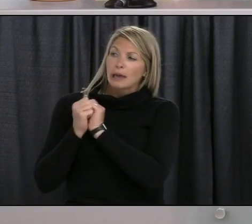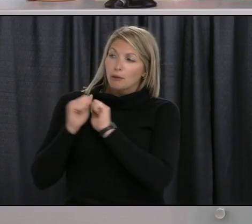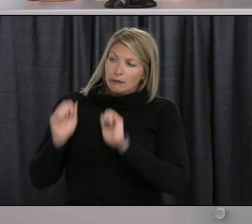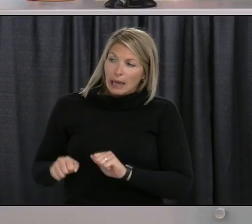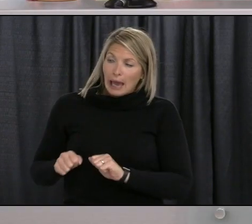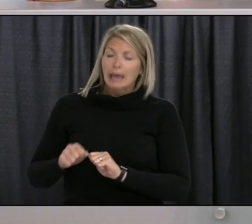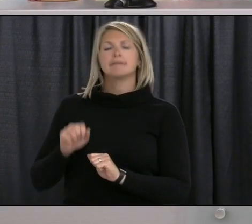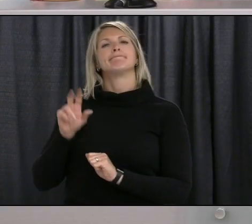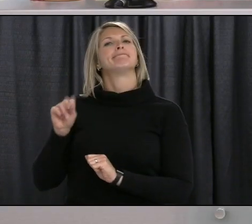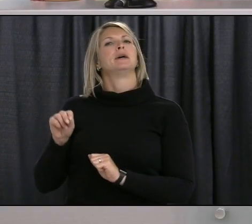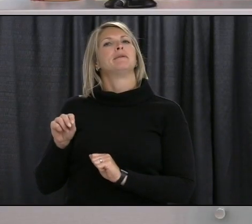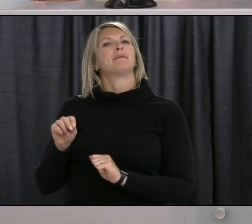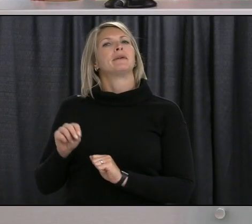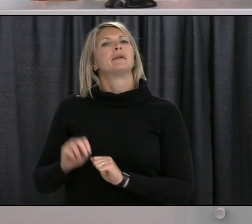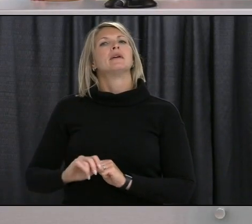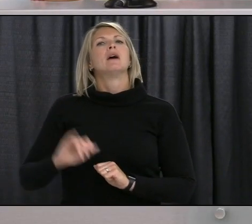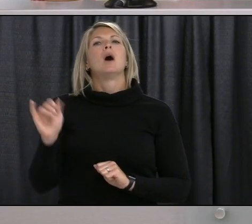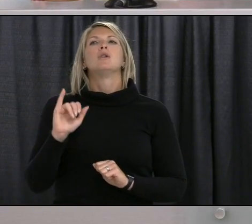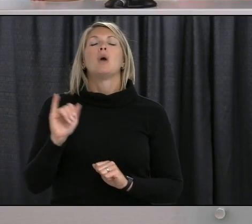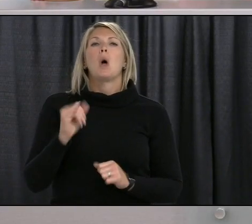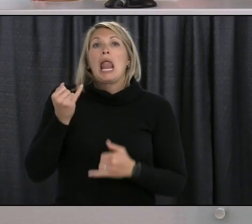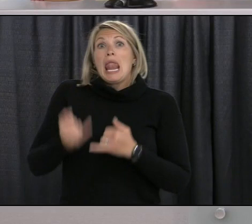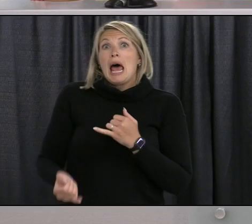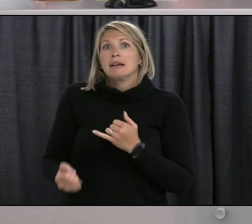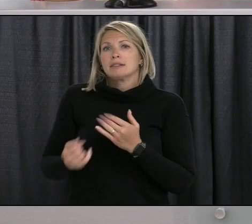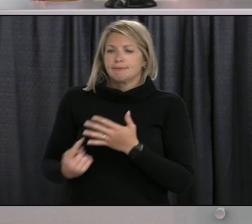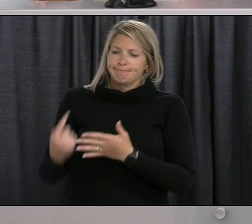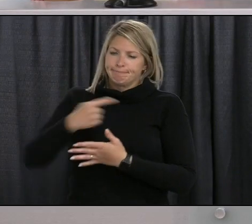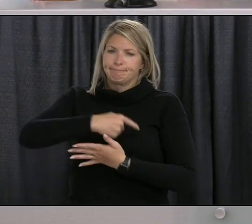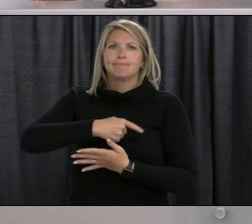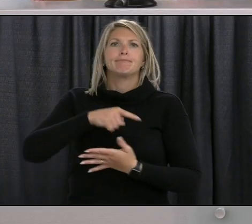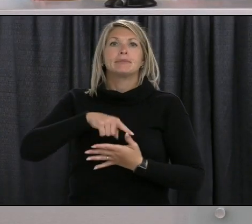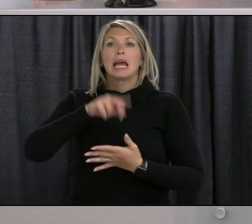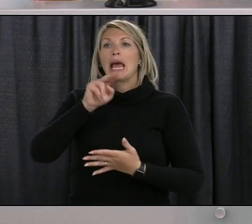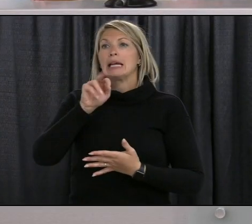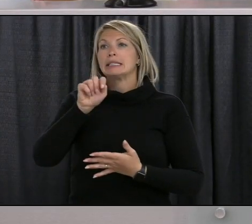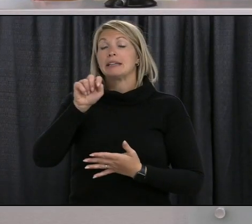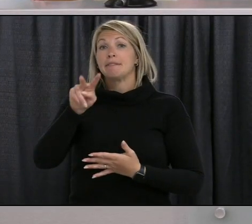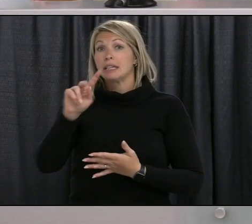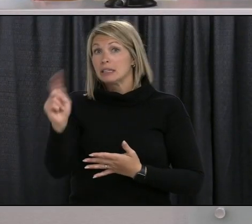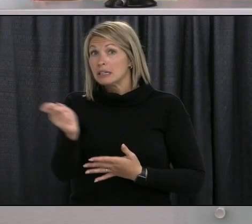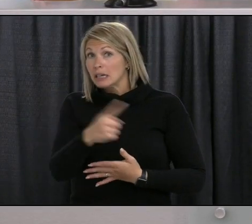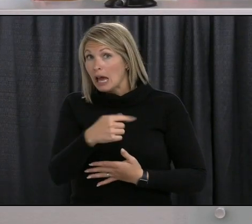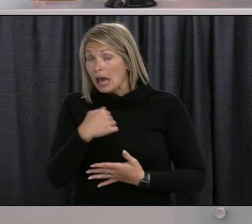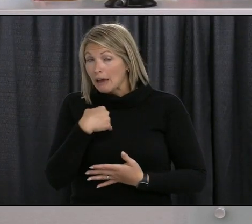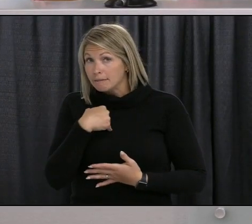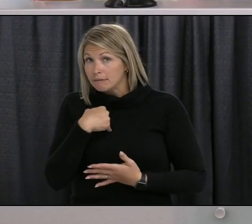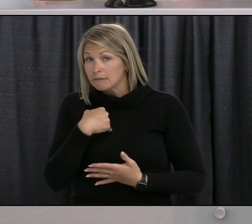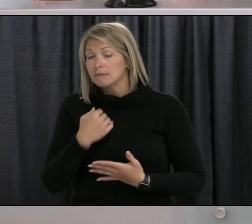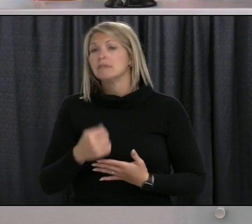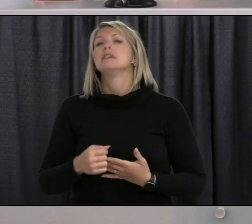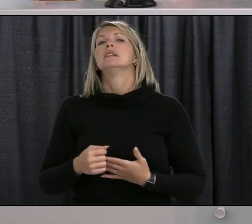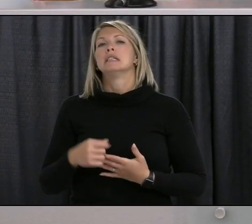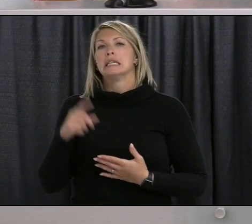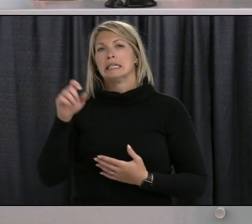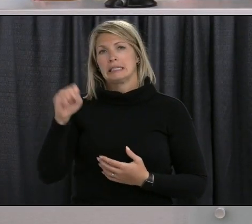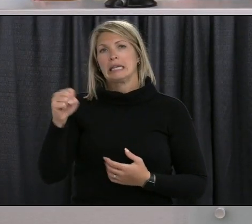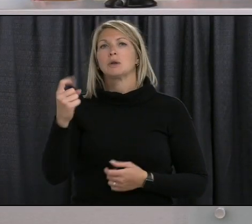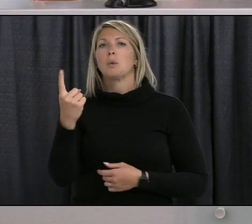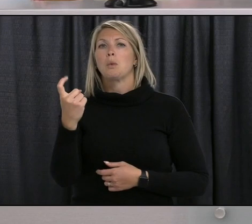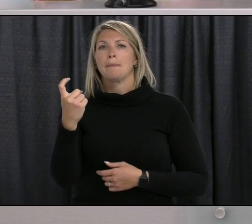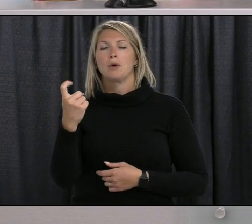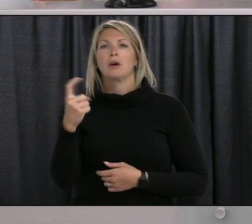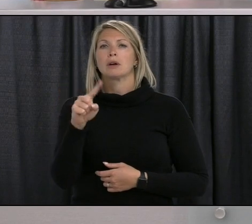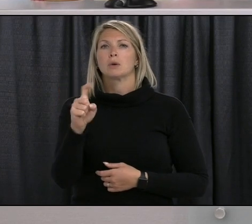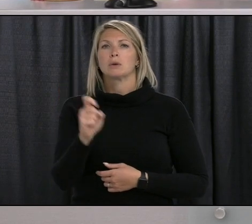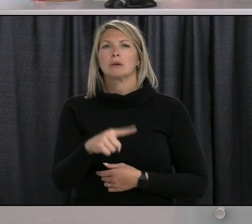Thank you, Dr. Fitzgerald. Kellyanne Roberts, do you have any further questions? I just have one final question. We've talked extensively or